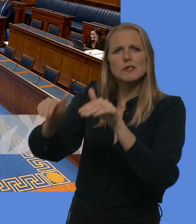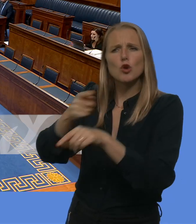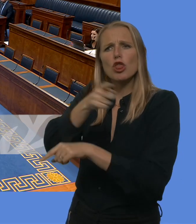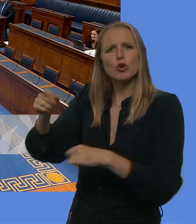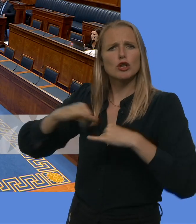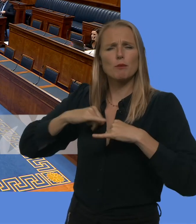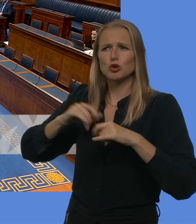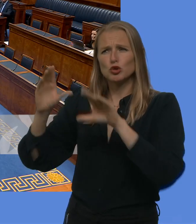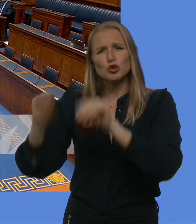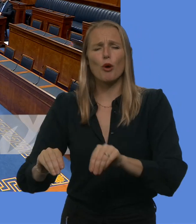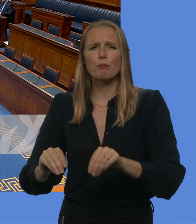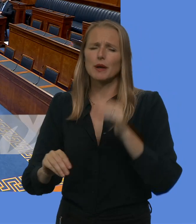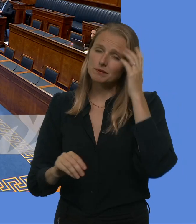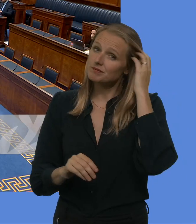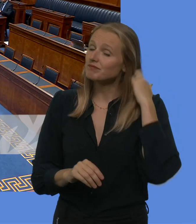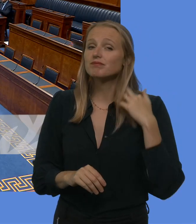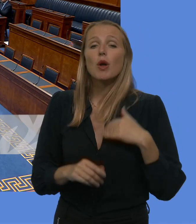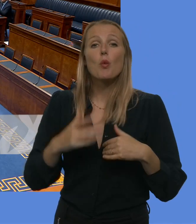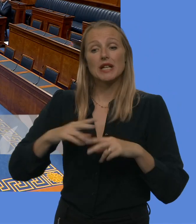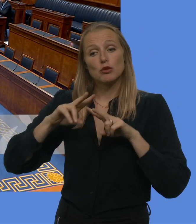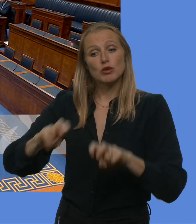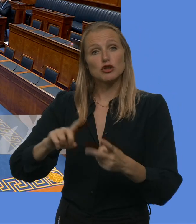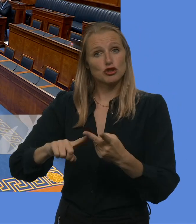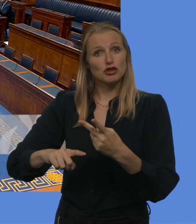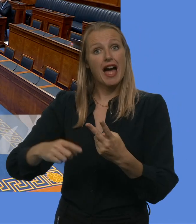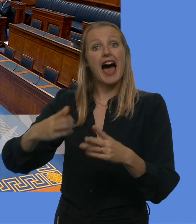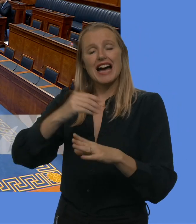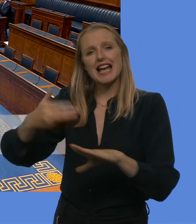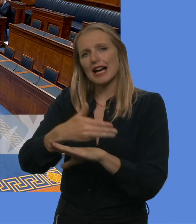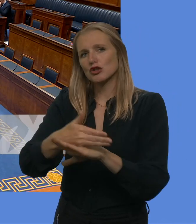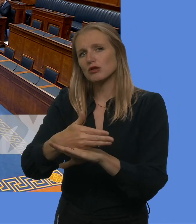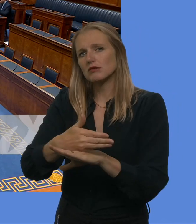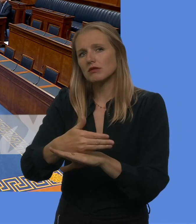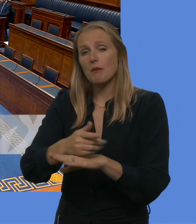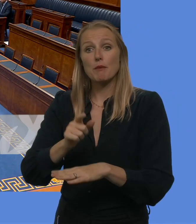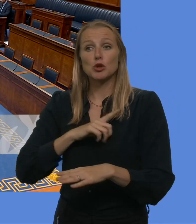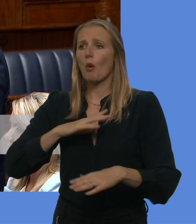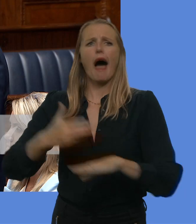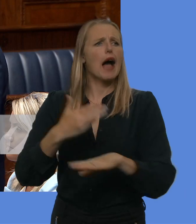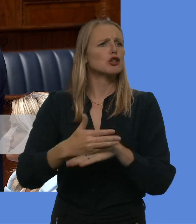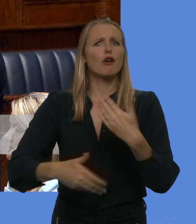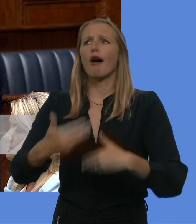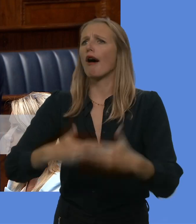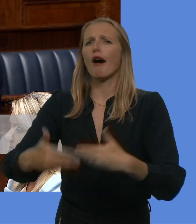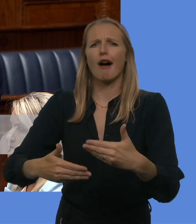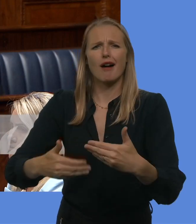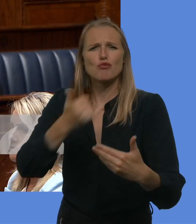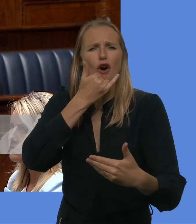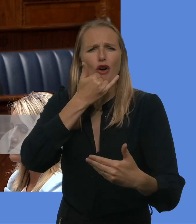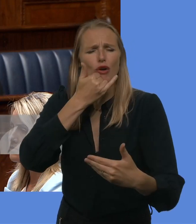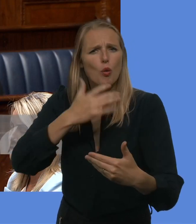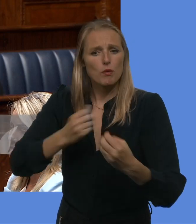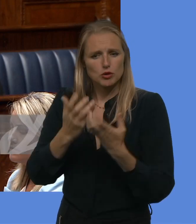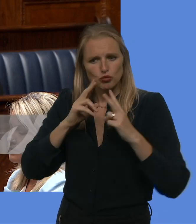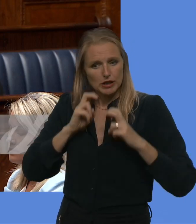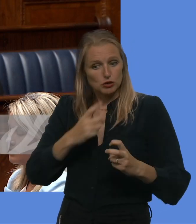Speaker, it's actions and further research to make sure that the actions that we are taking, where they can be improved,